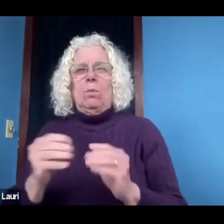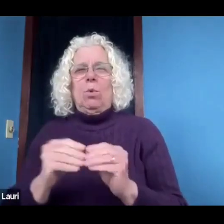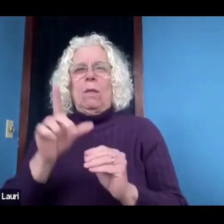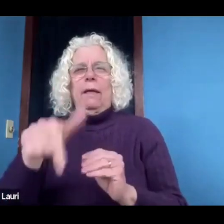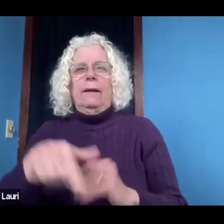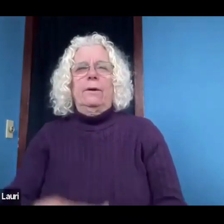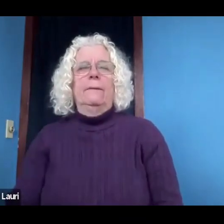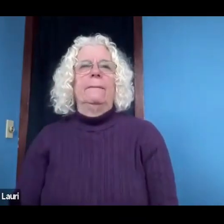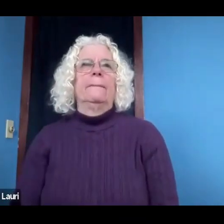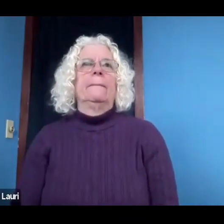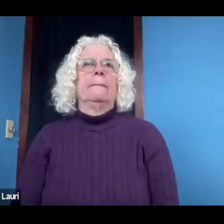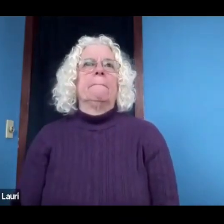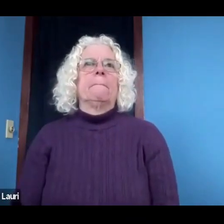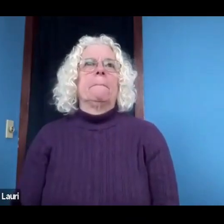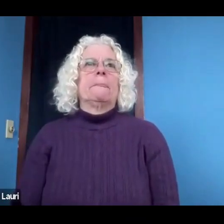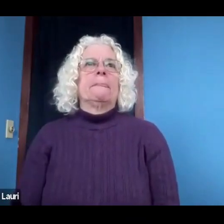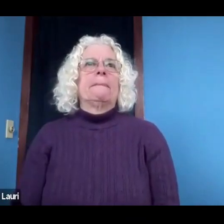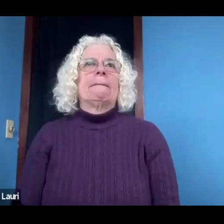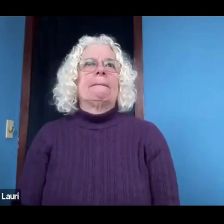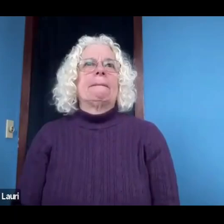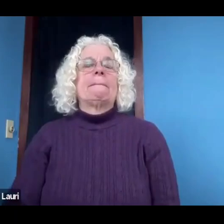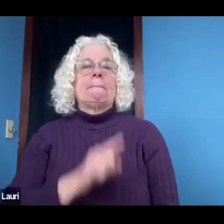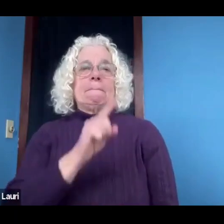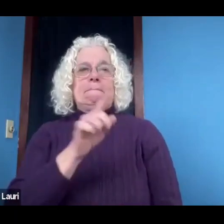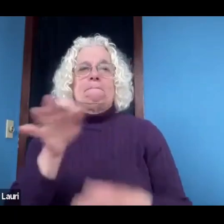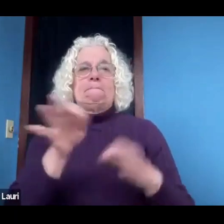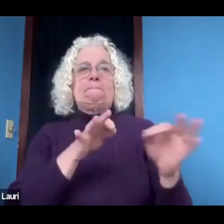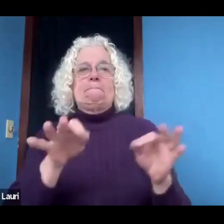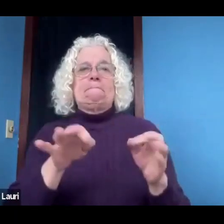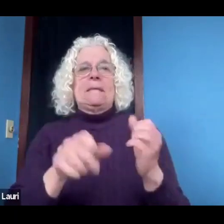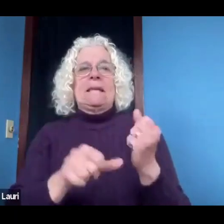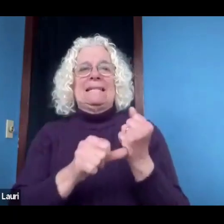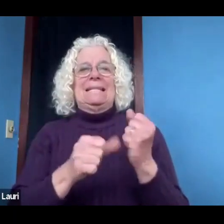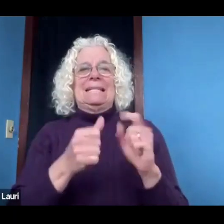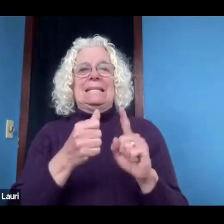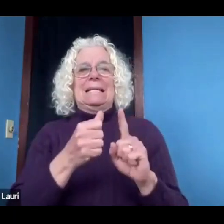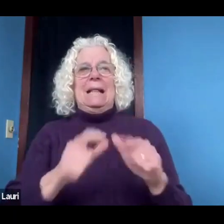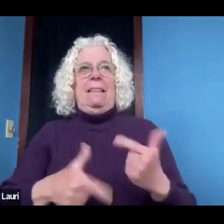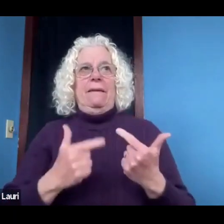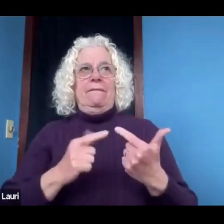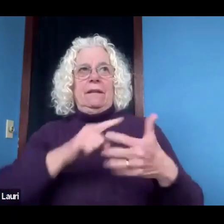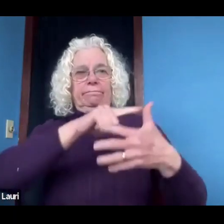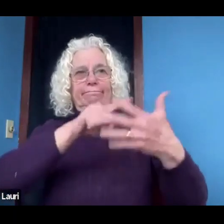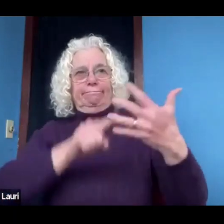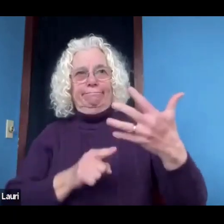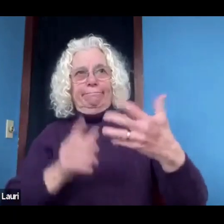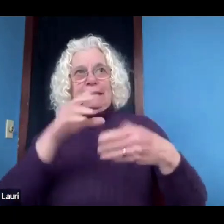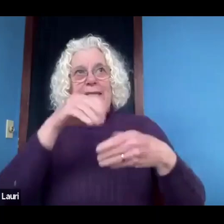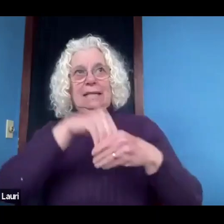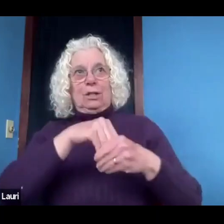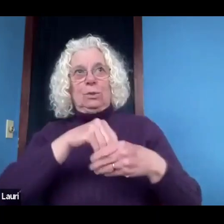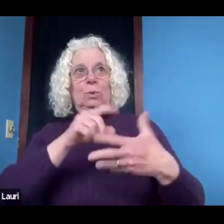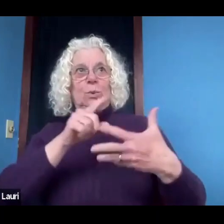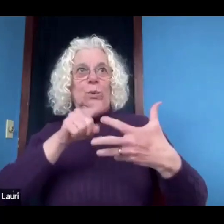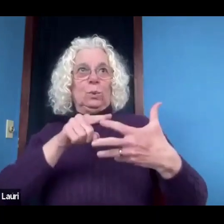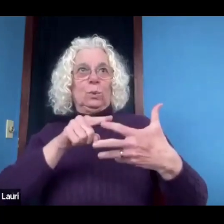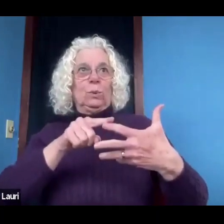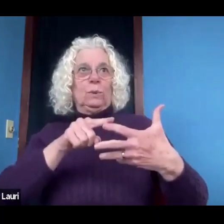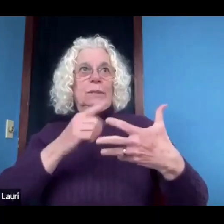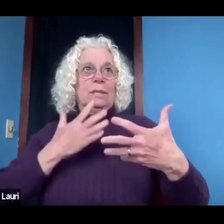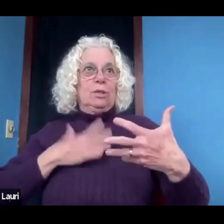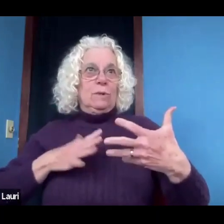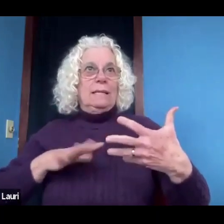slide. So assisted living services can include one or more of the following: assisting with dressing, self-feeding,